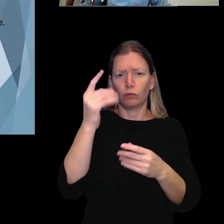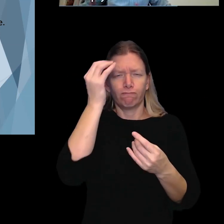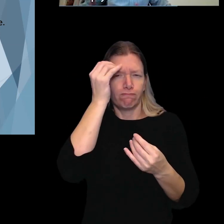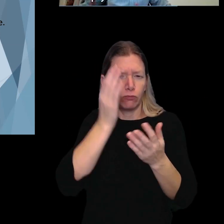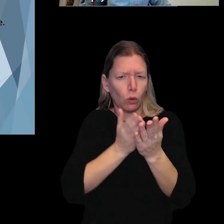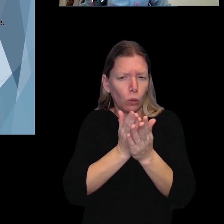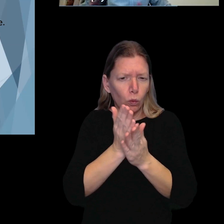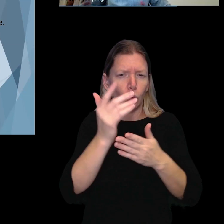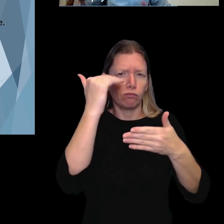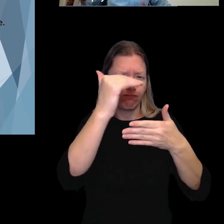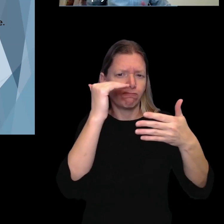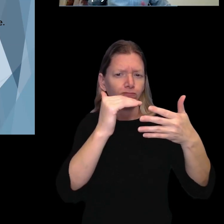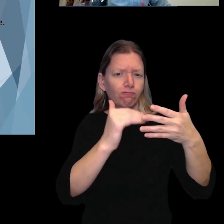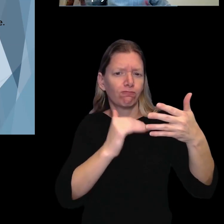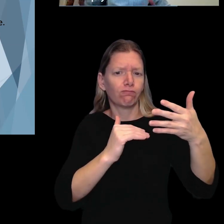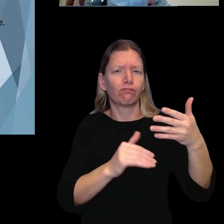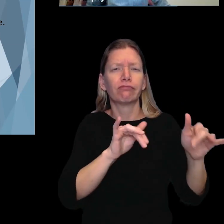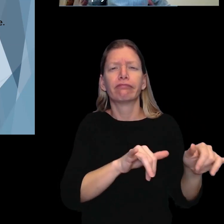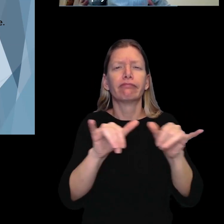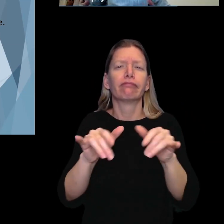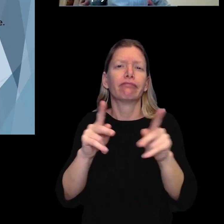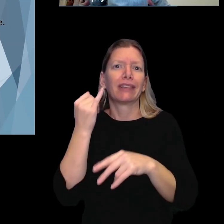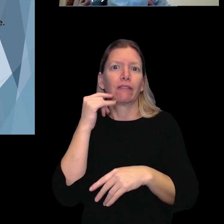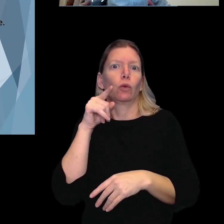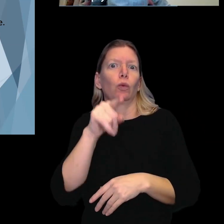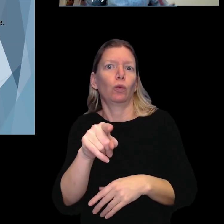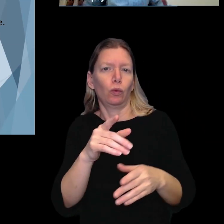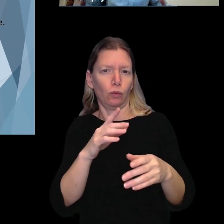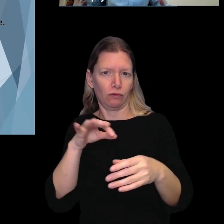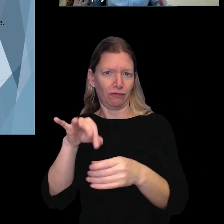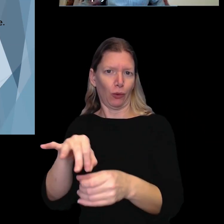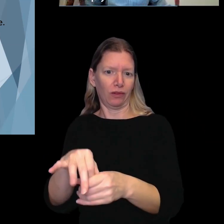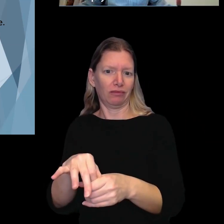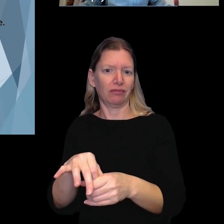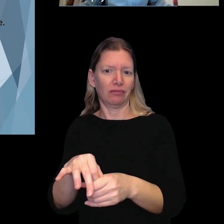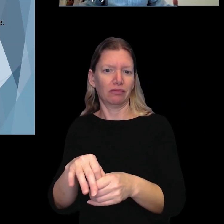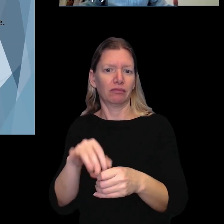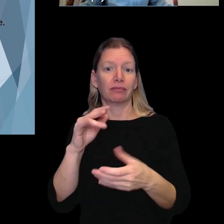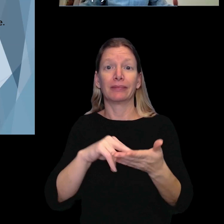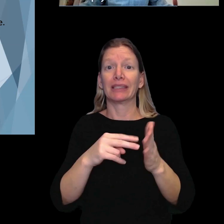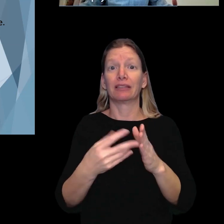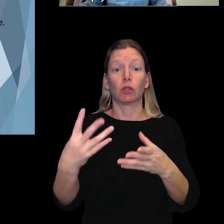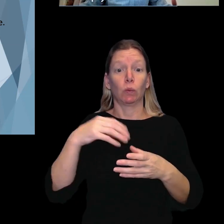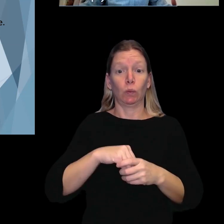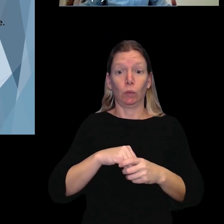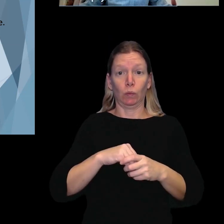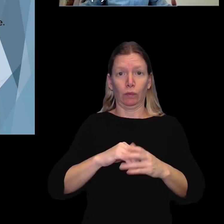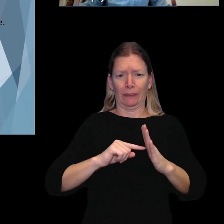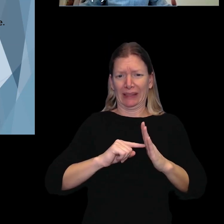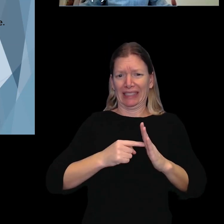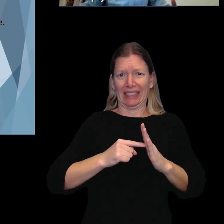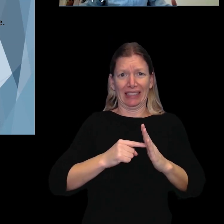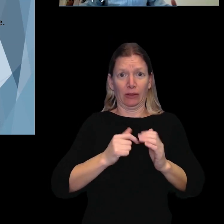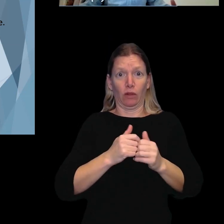in advance some of the steps that you will go through, that you would go through if you were going to vote. So that would